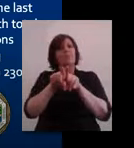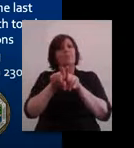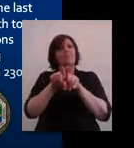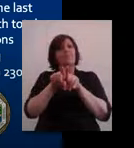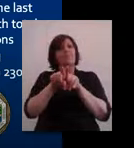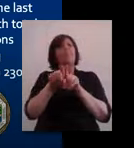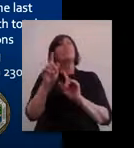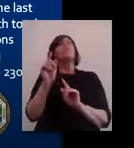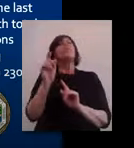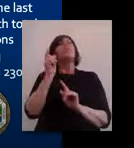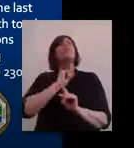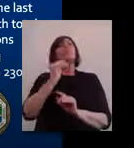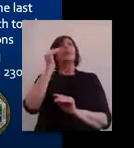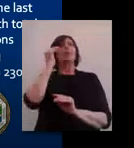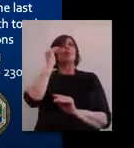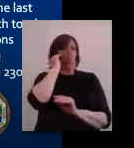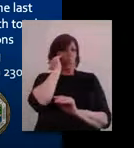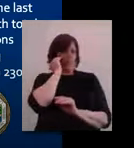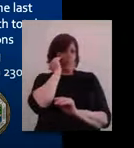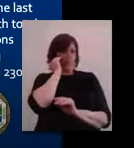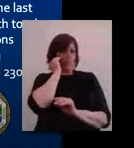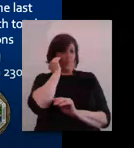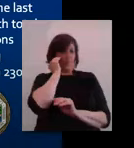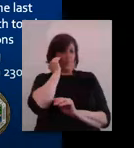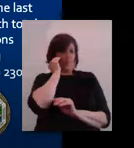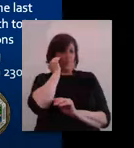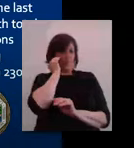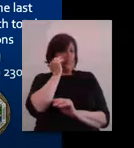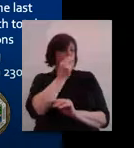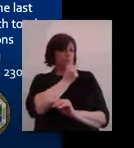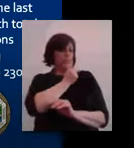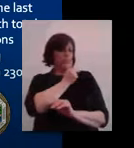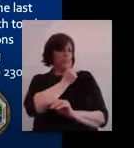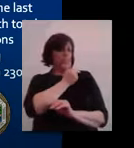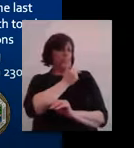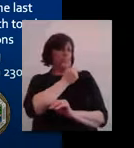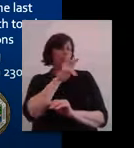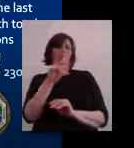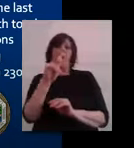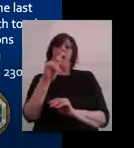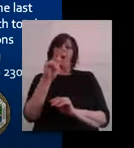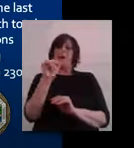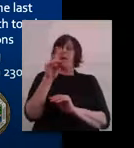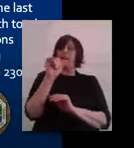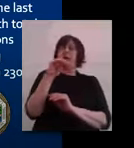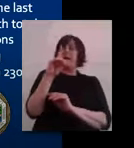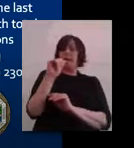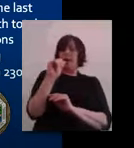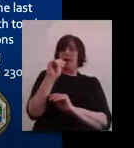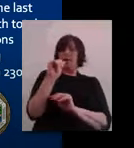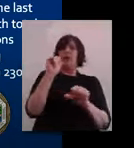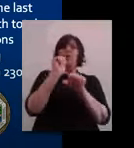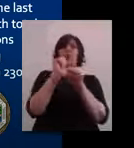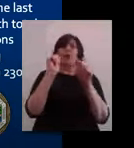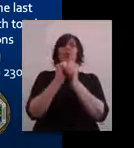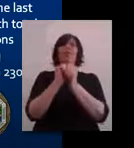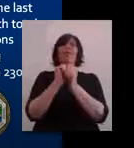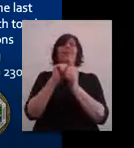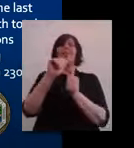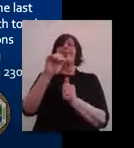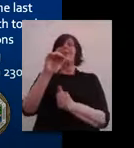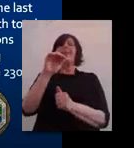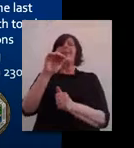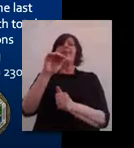that that the hospitals, especially Kaleida is working with Elderwood and the county health